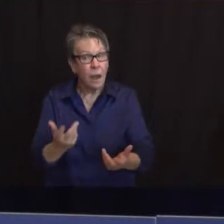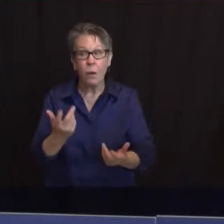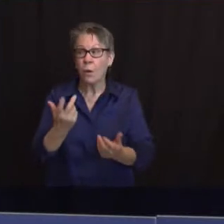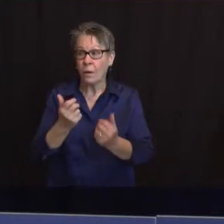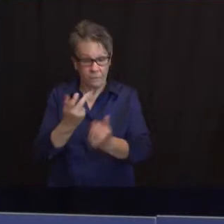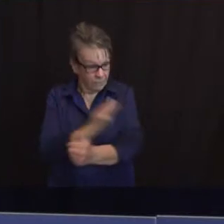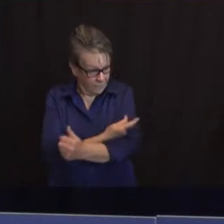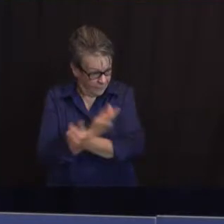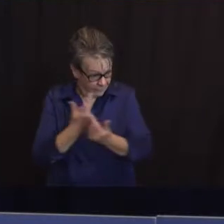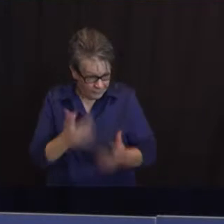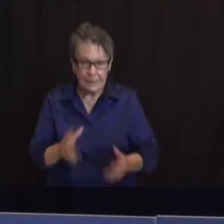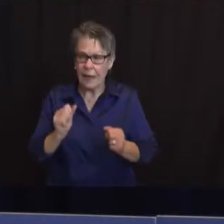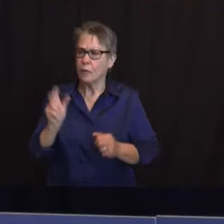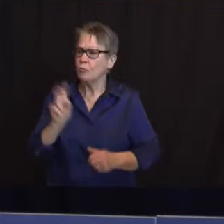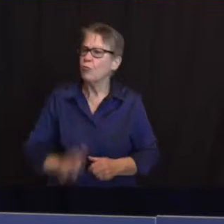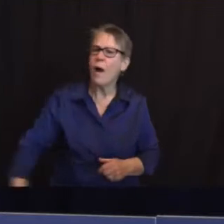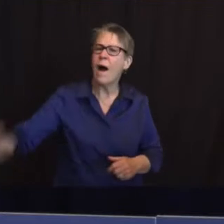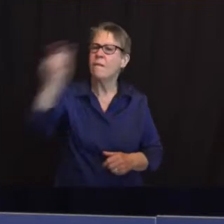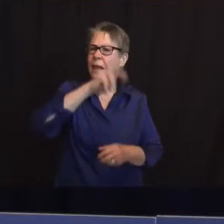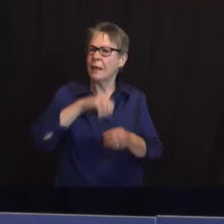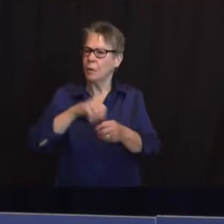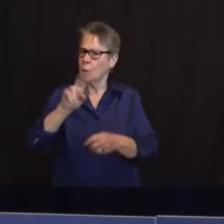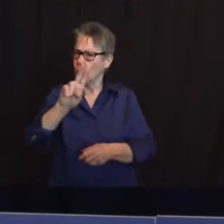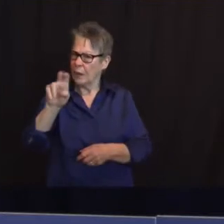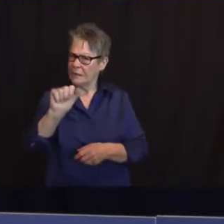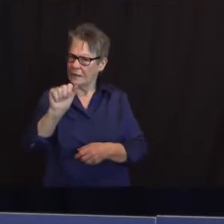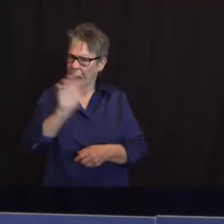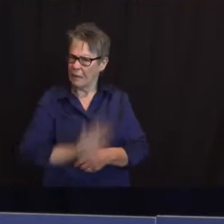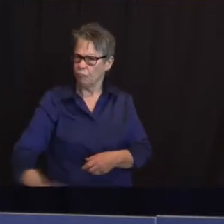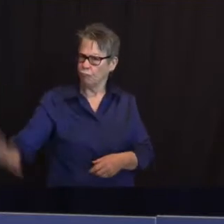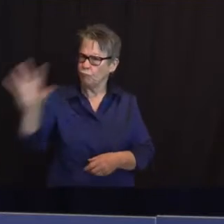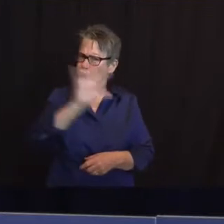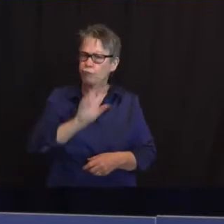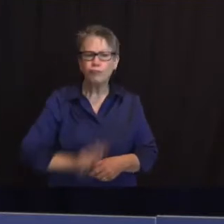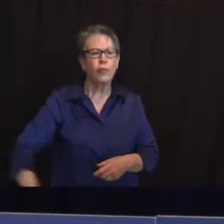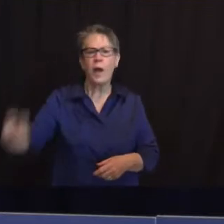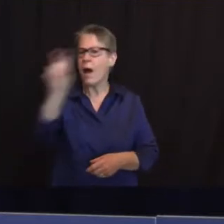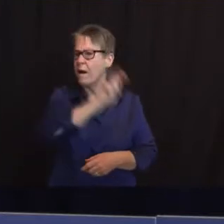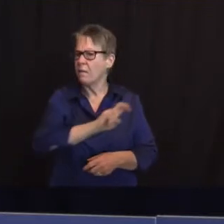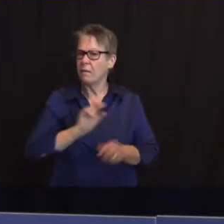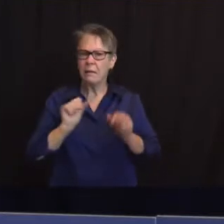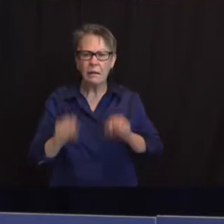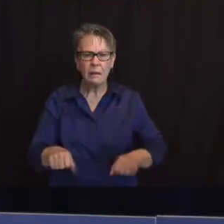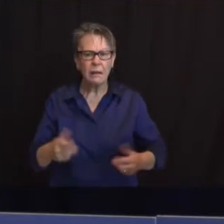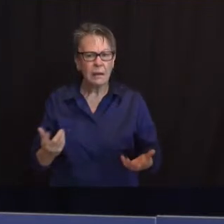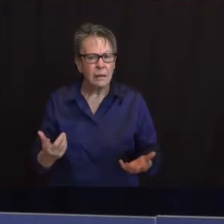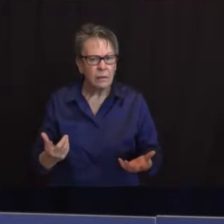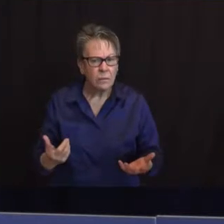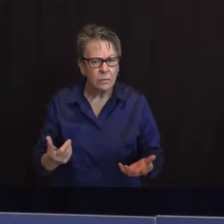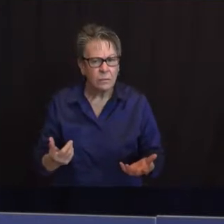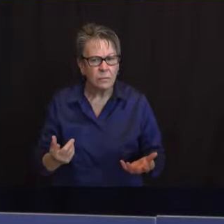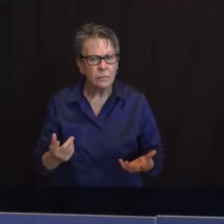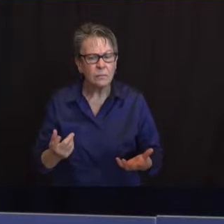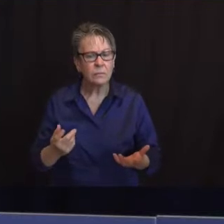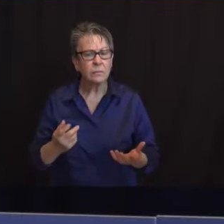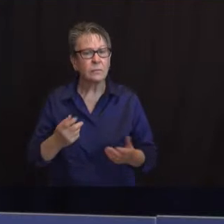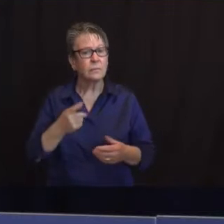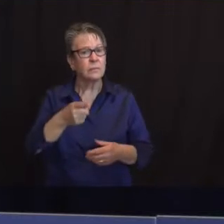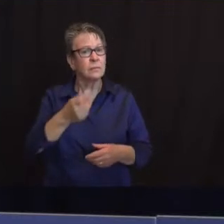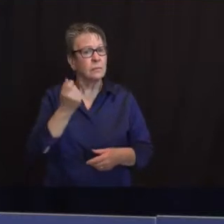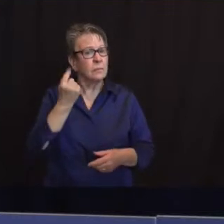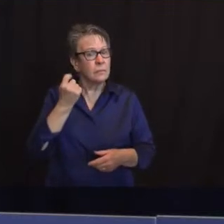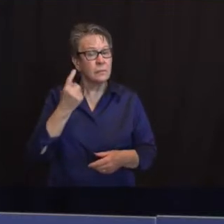vaccinated individuals. As a reminder, a person is considered fully vaccinated 2 weeks